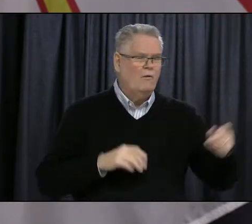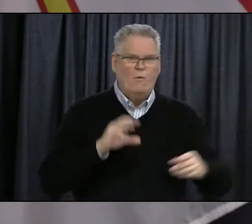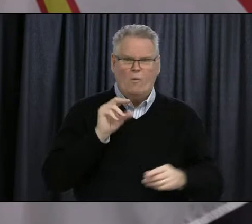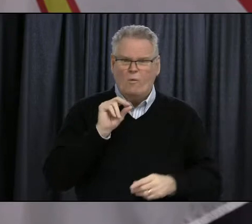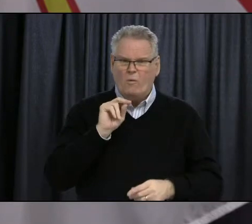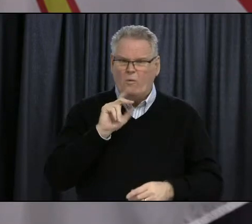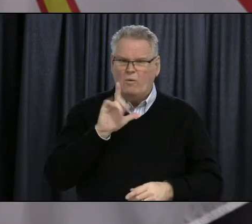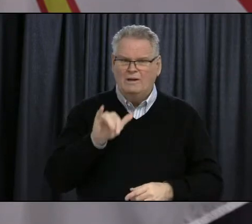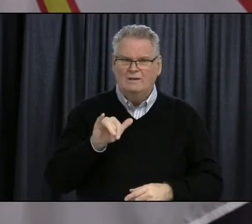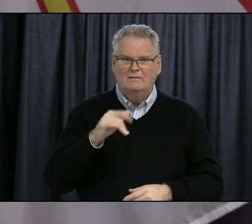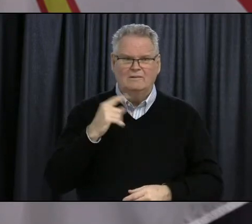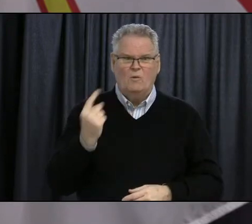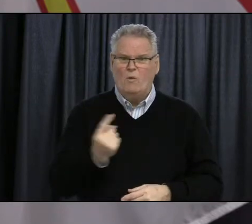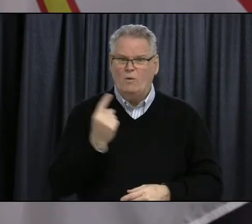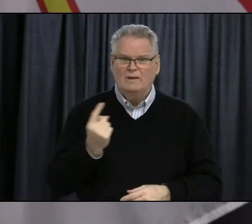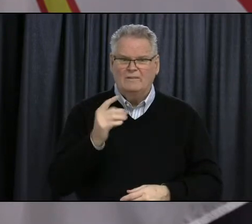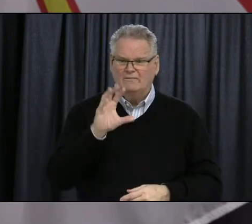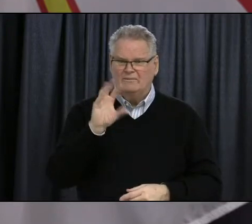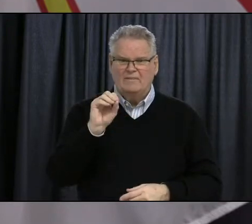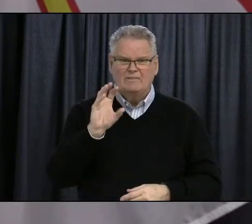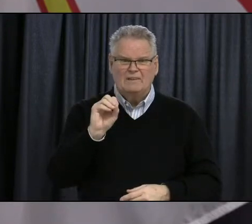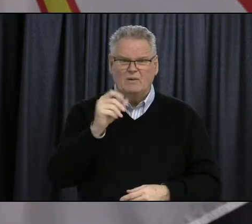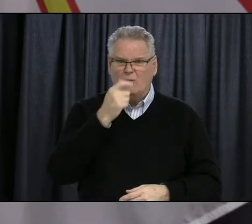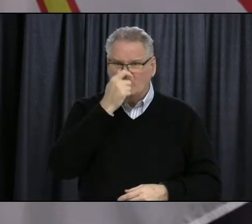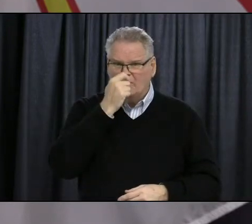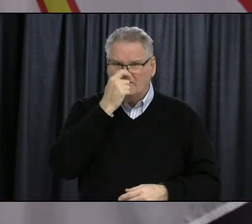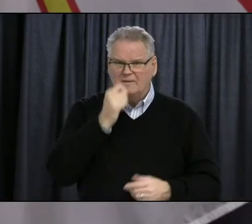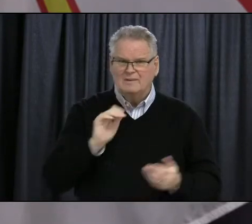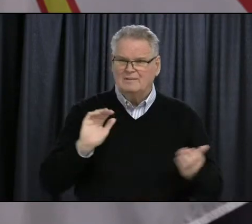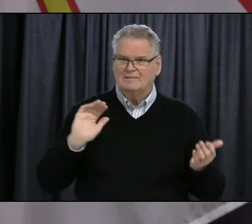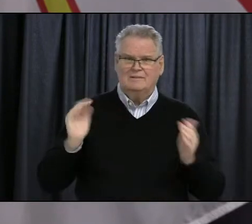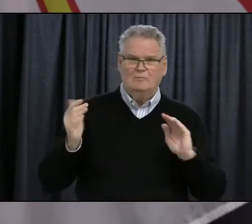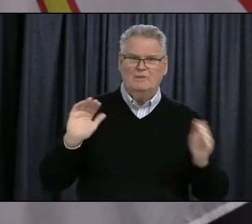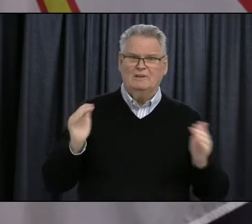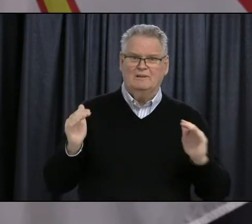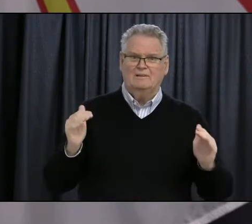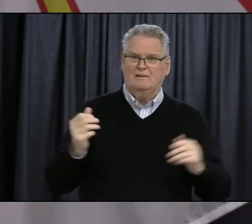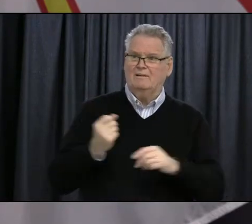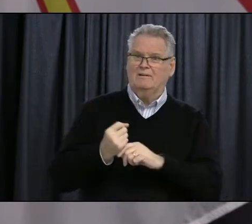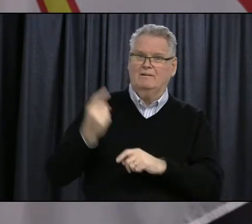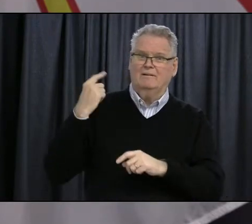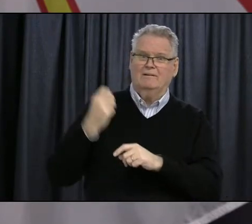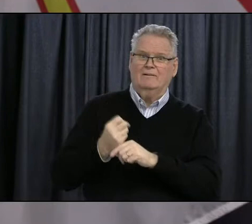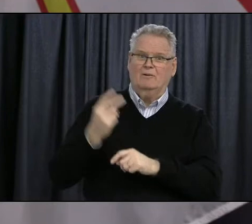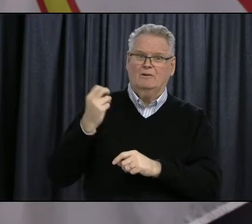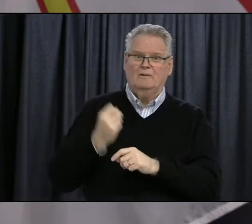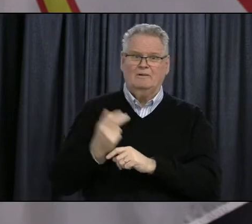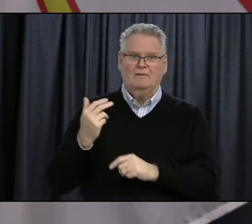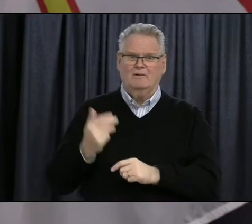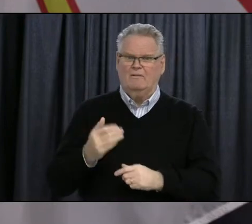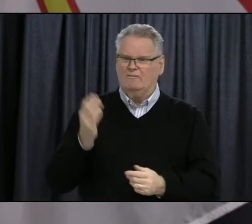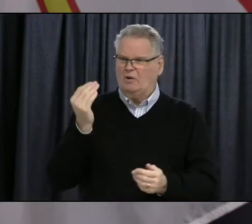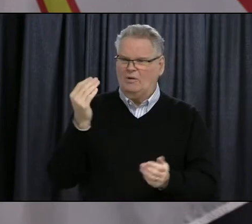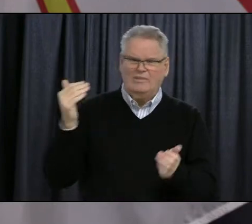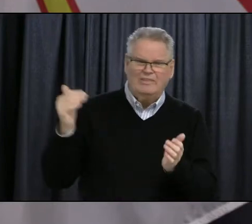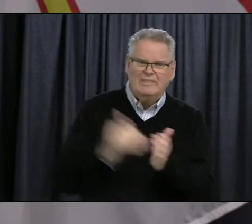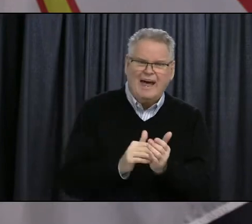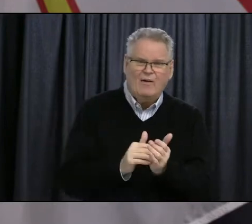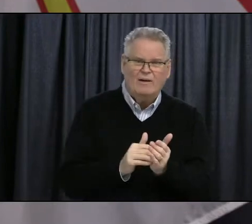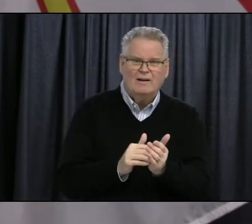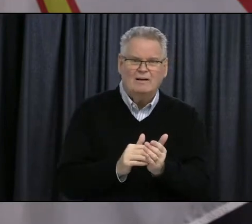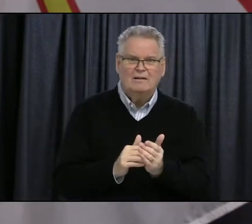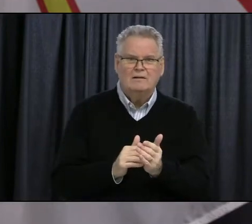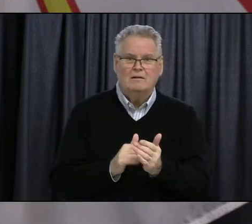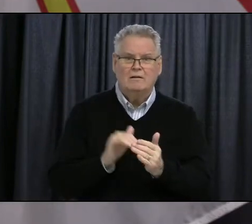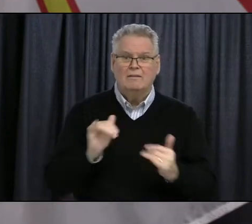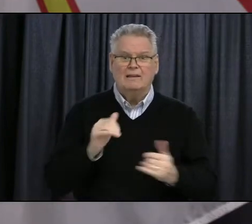in time in the flu season, I think it's somewhere around 14,000 cases that we usually see, or